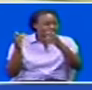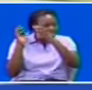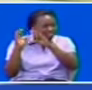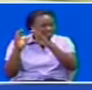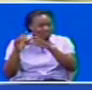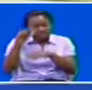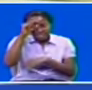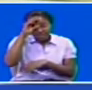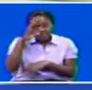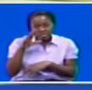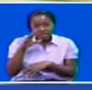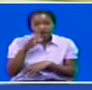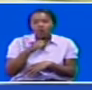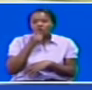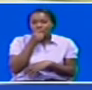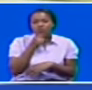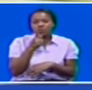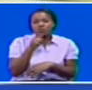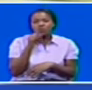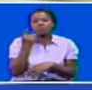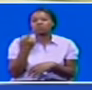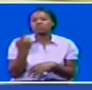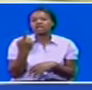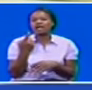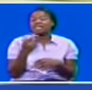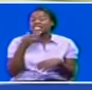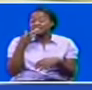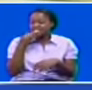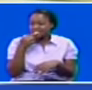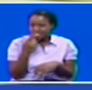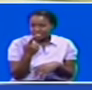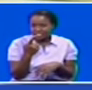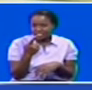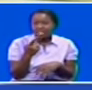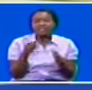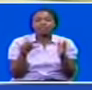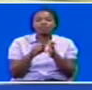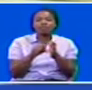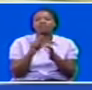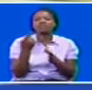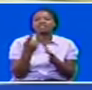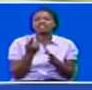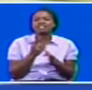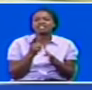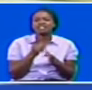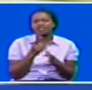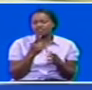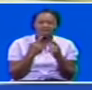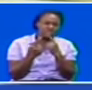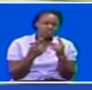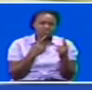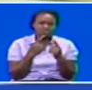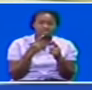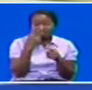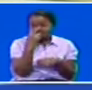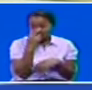a whistleblower and ought not to be castigated for raising concern about the suspected loss of the 51